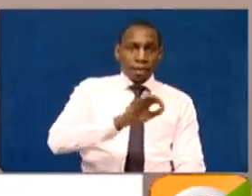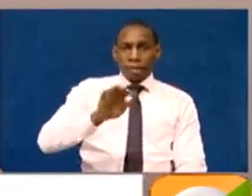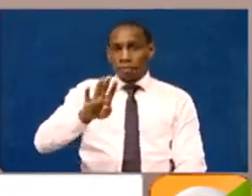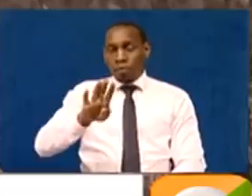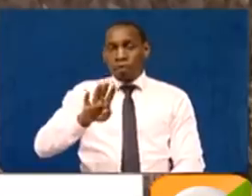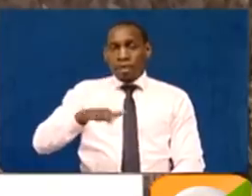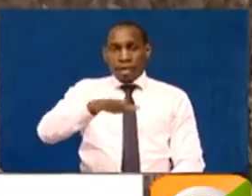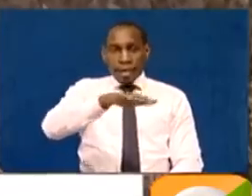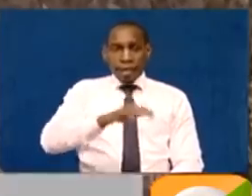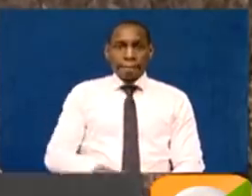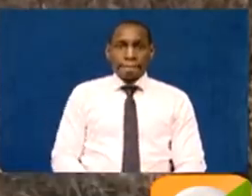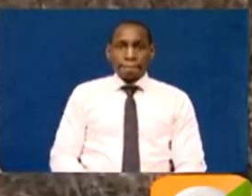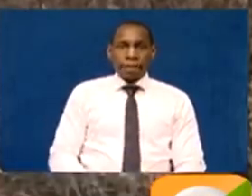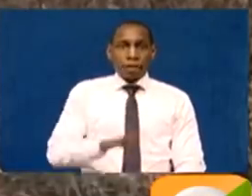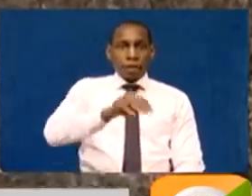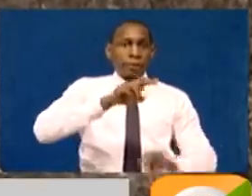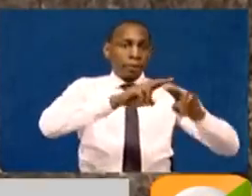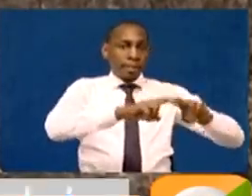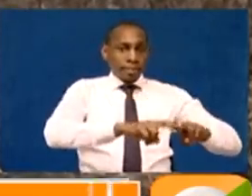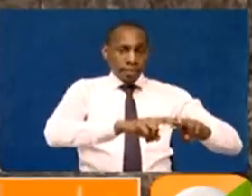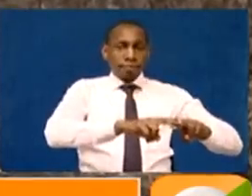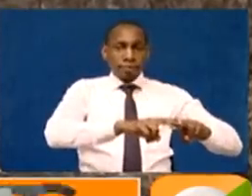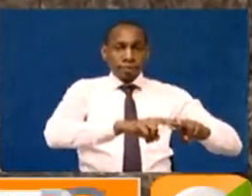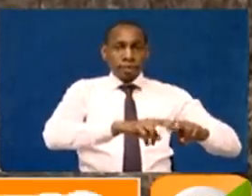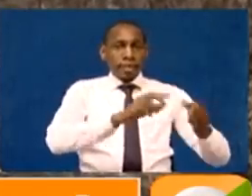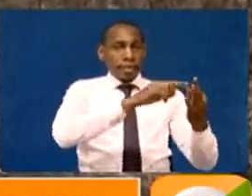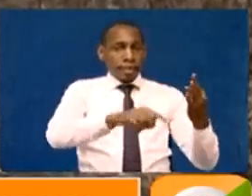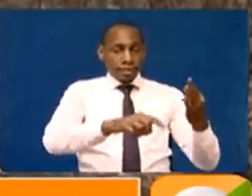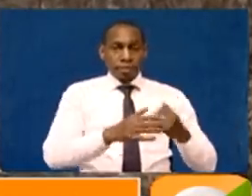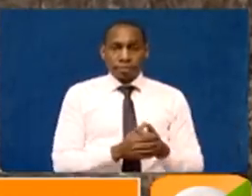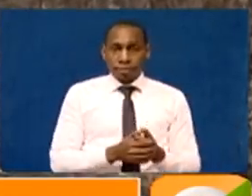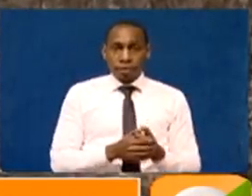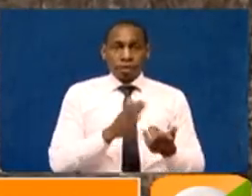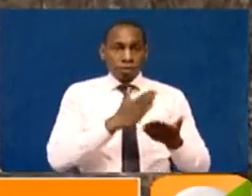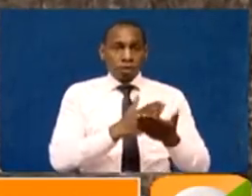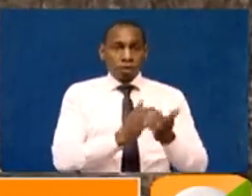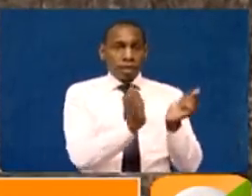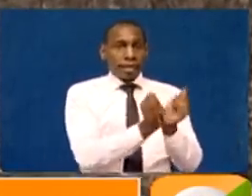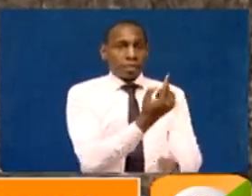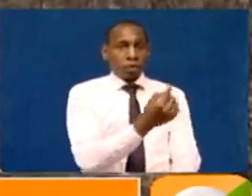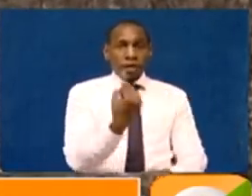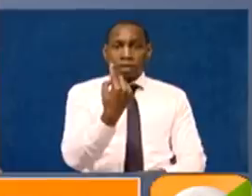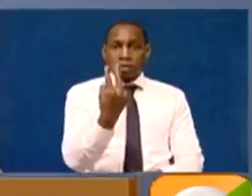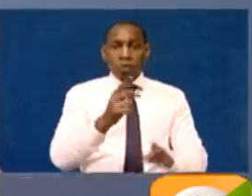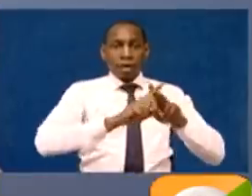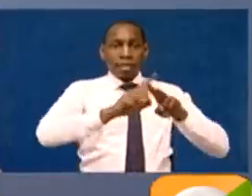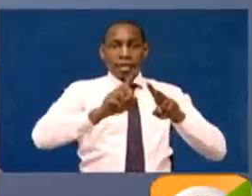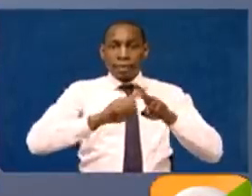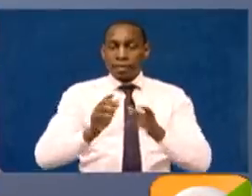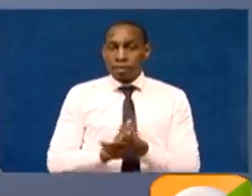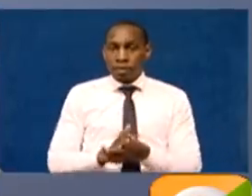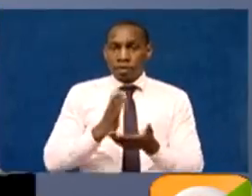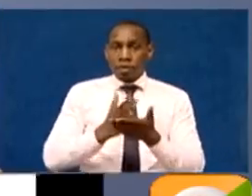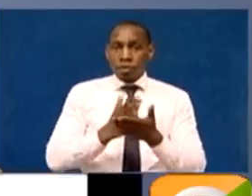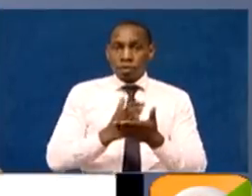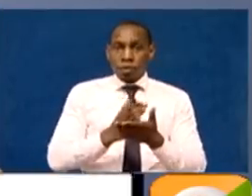la Engamba, tuliwapata wamekaa mahali chini wakiwa watatu. Tukafanikiwa kushika moja, wawili wakatoroka. After